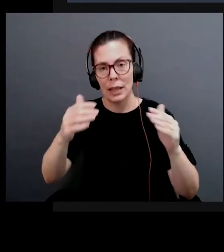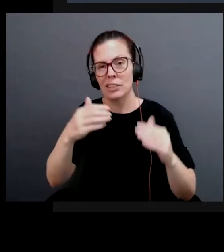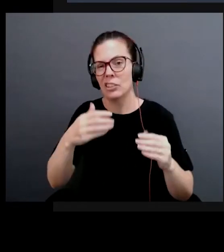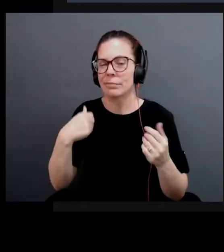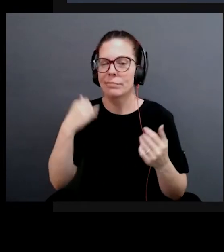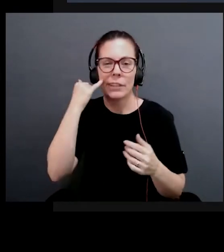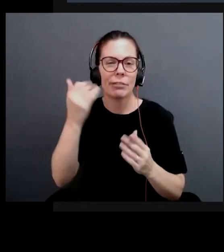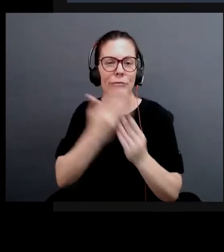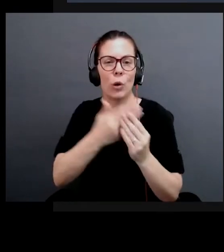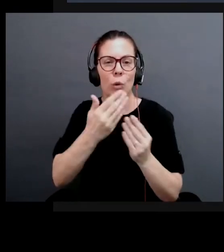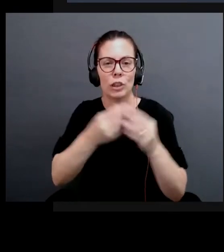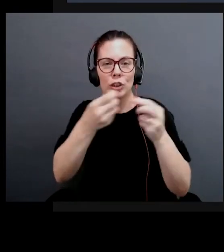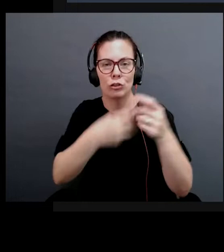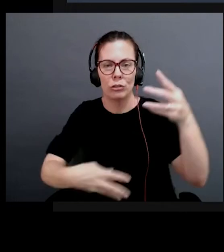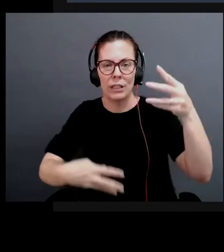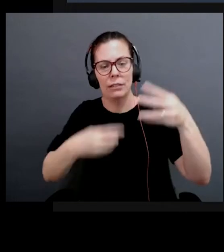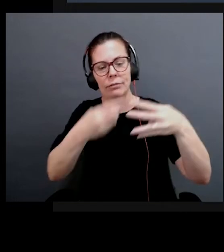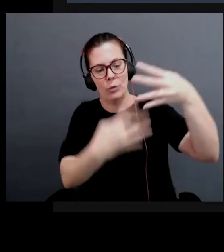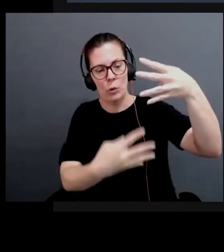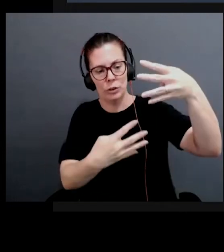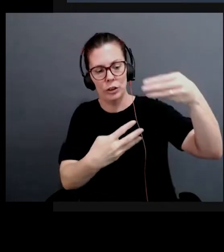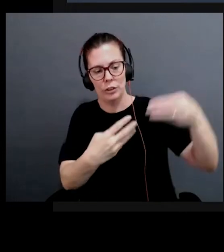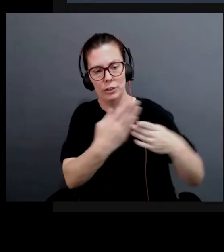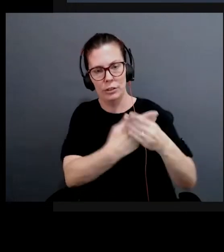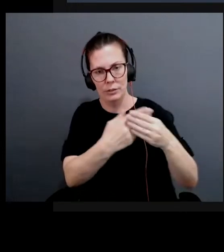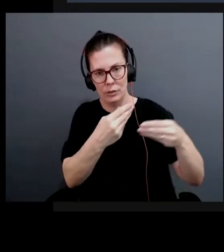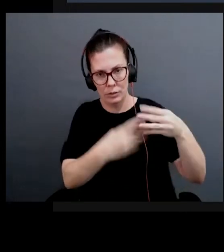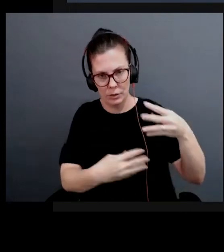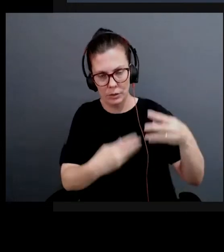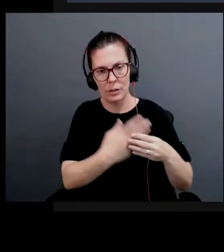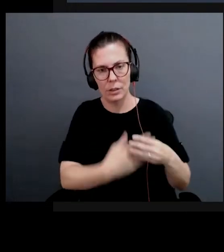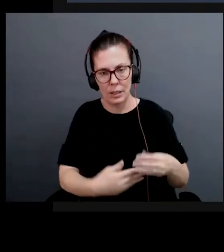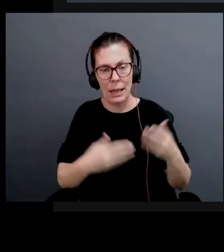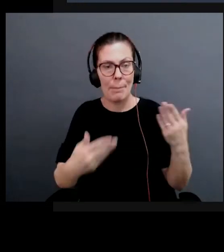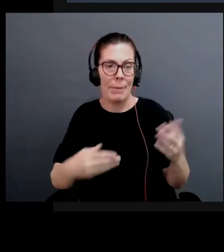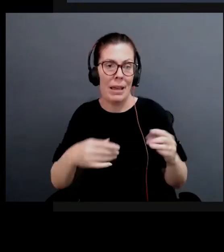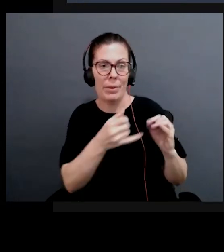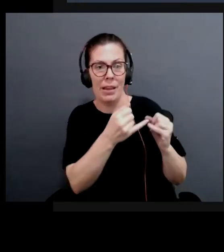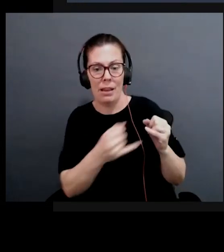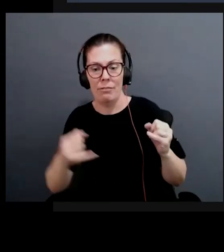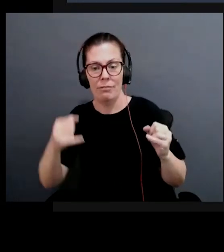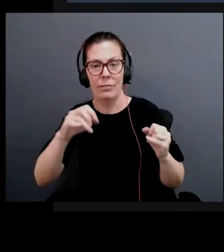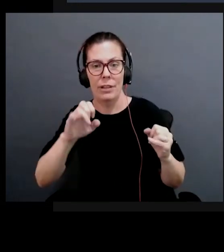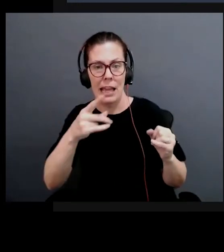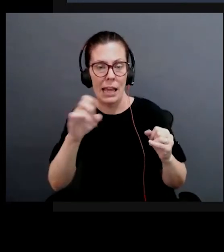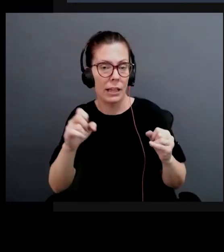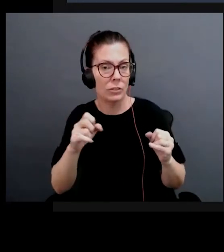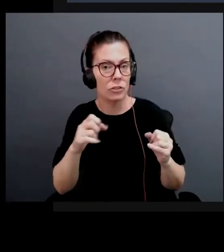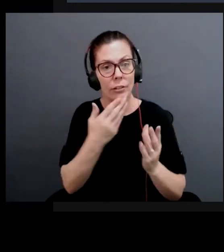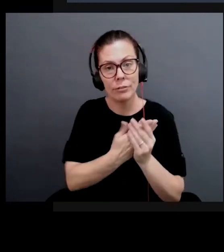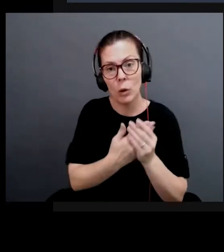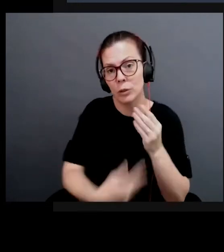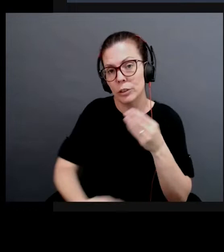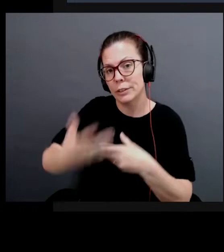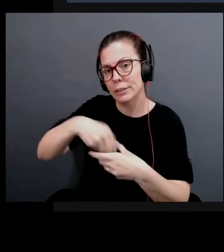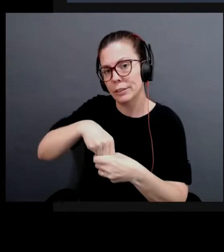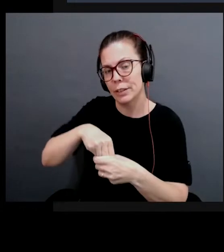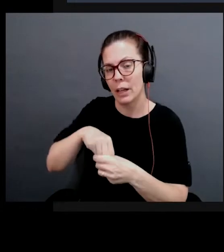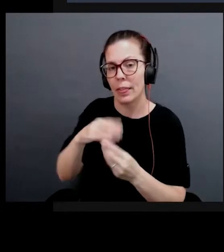right, you might have folders that also have an edge to that file, right? The folder contains that